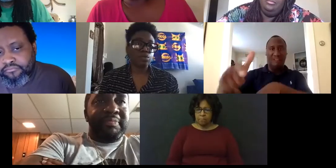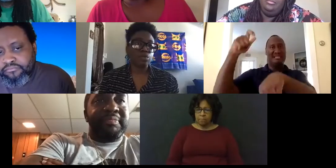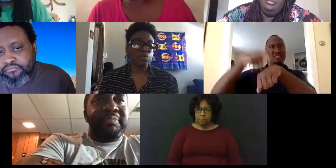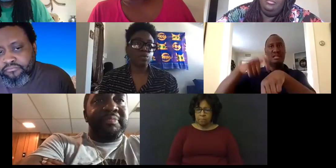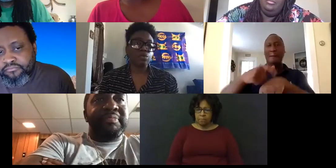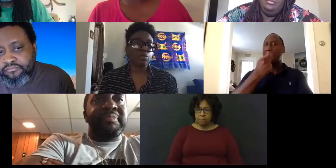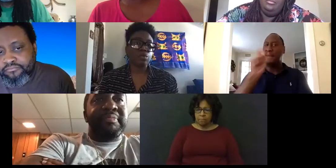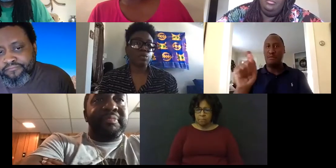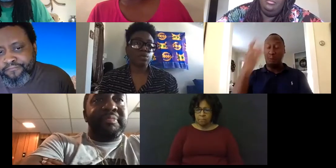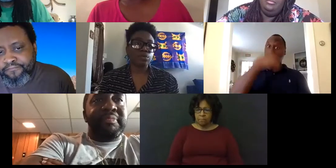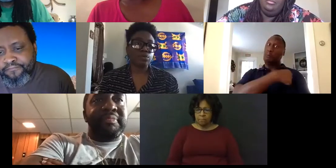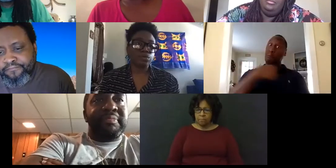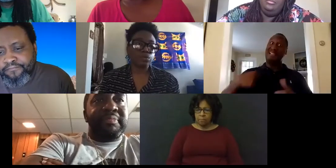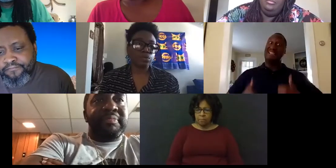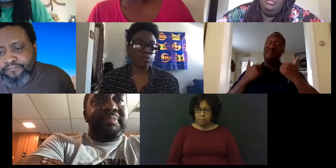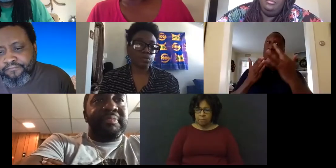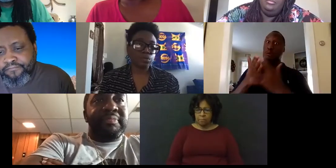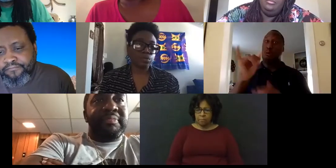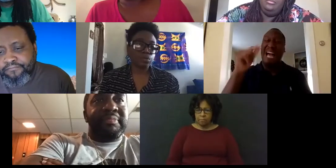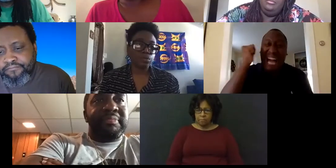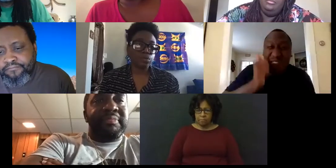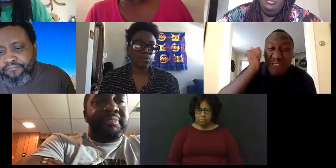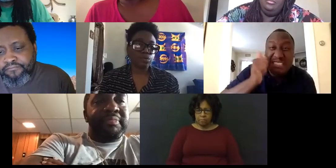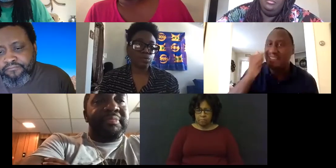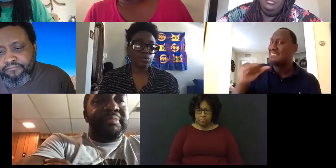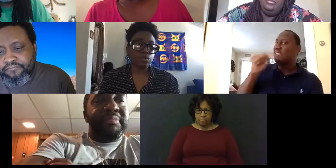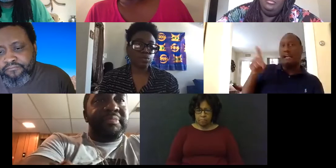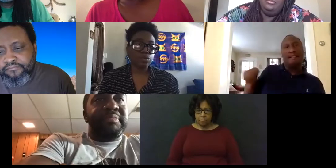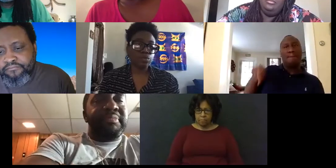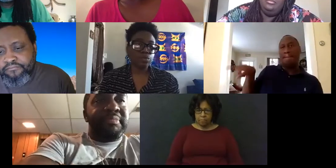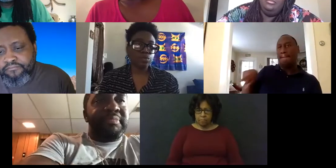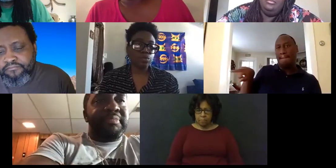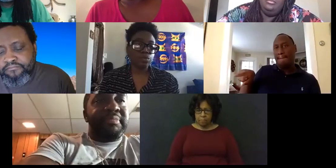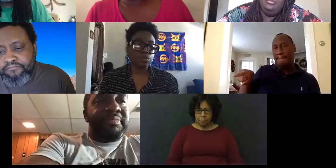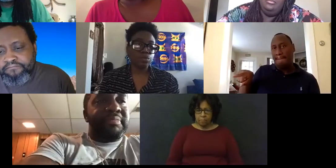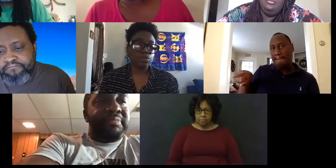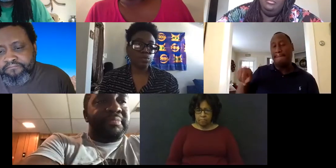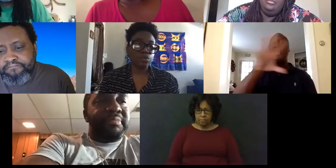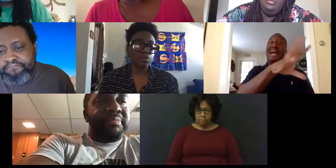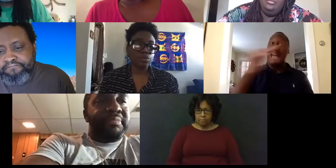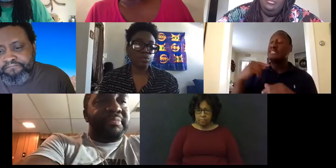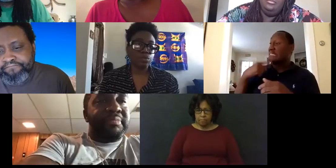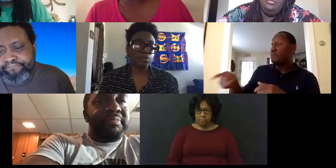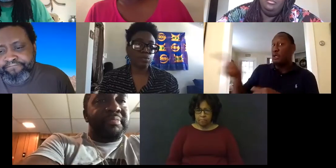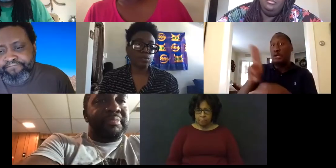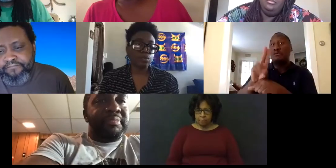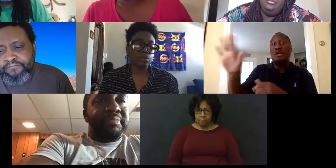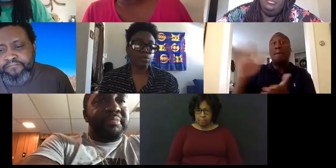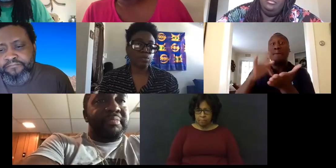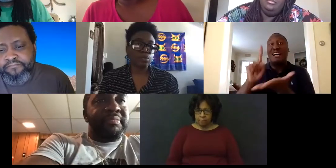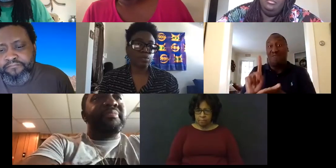validated, you know, or they try to validate us. No, we can do that. You know, we live through this every day on a daily basis. They